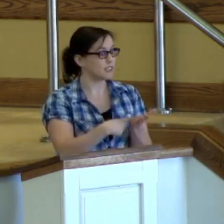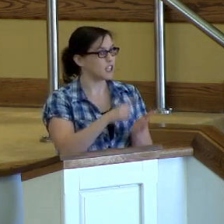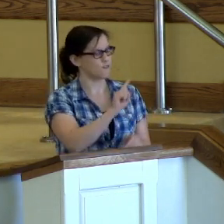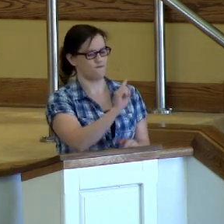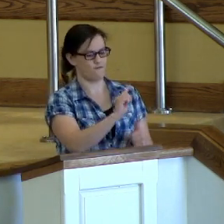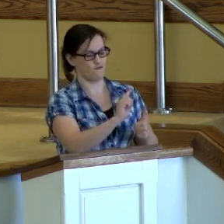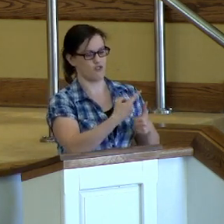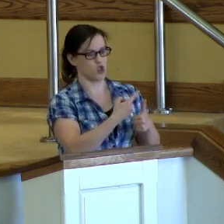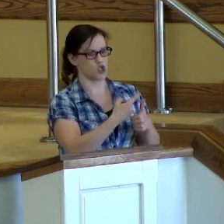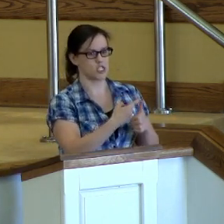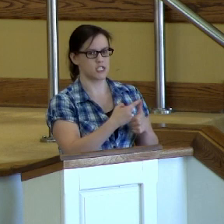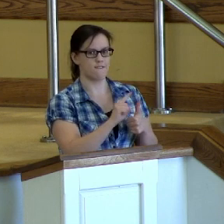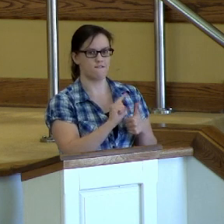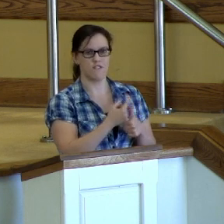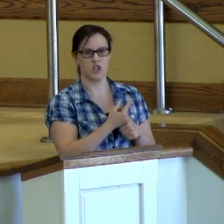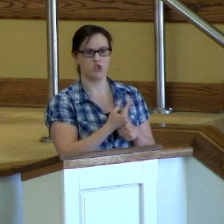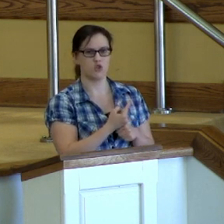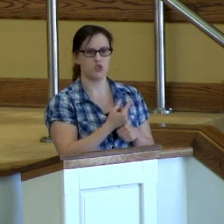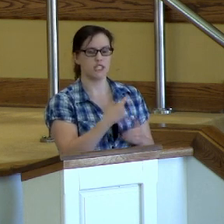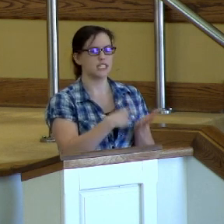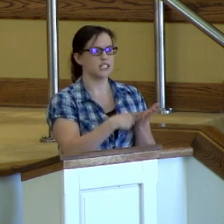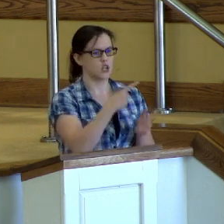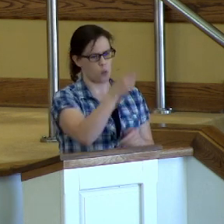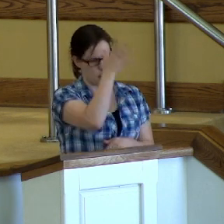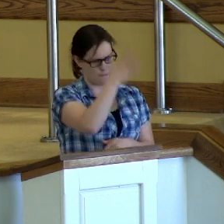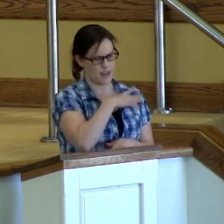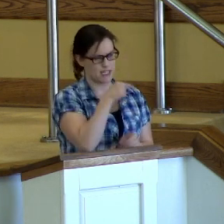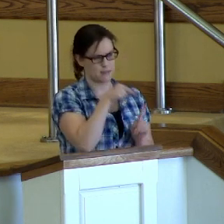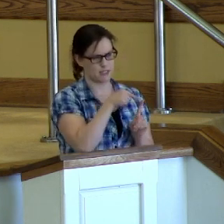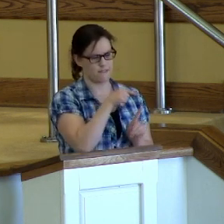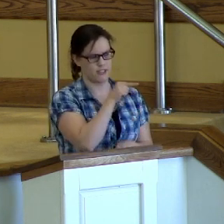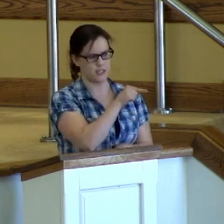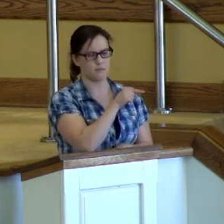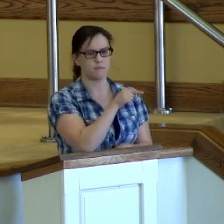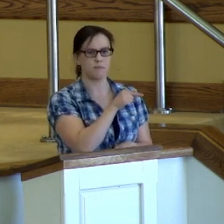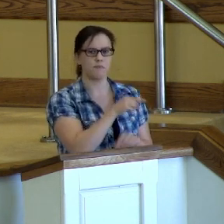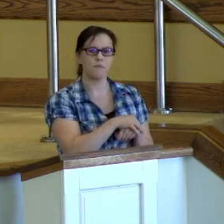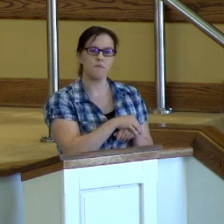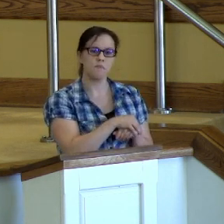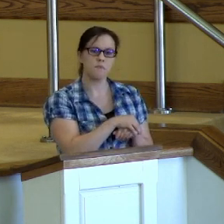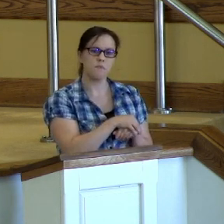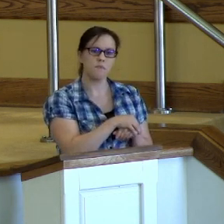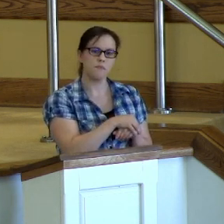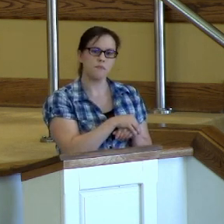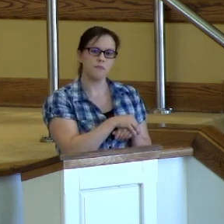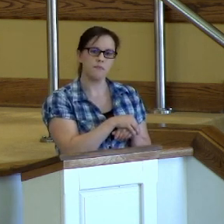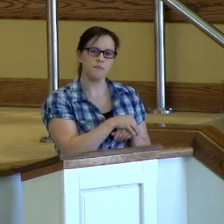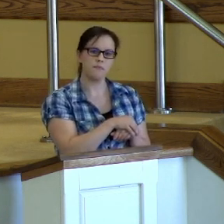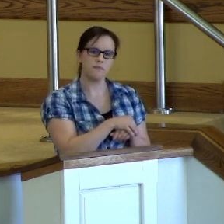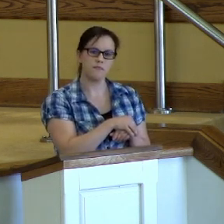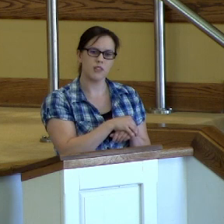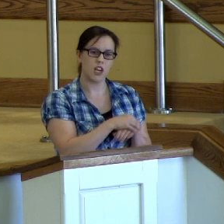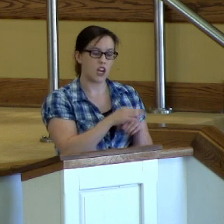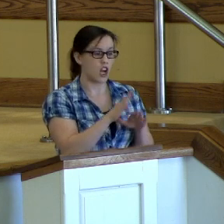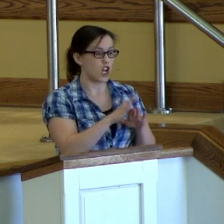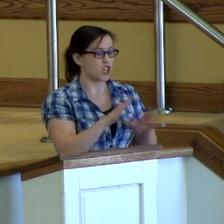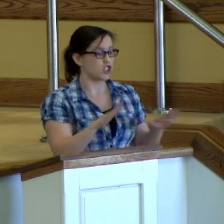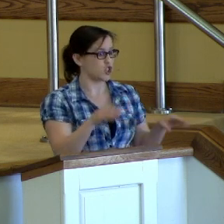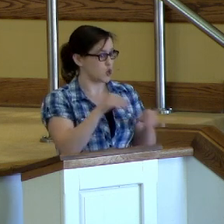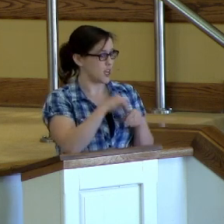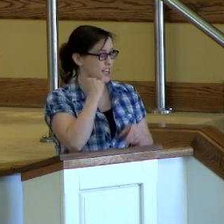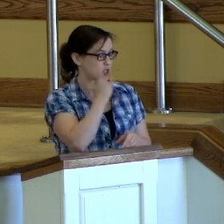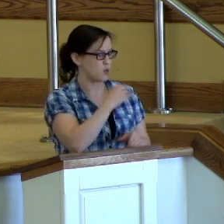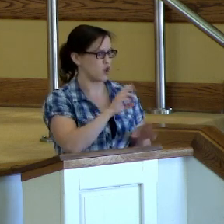all, we're going to talk about a guy that as the children of Israel were